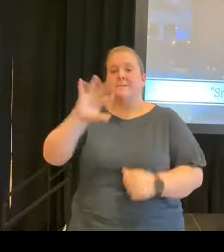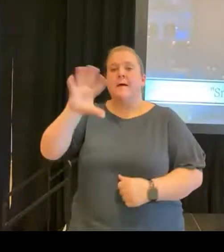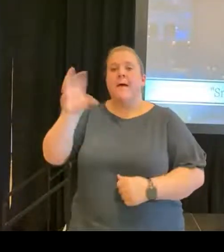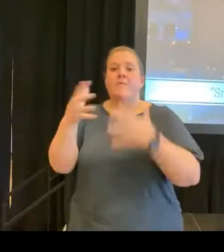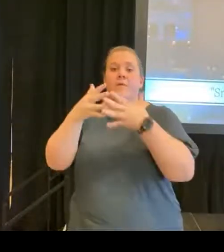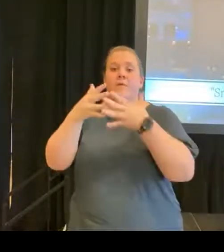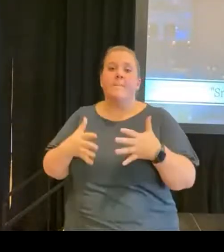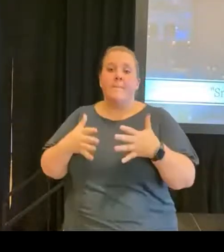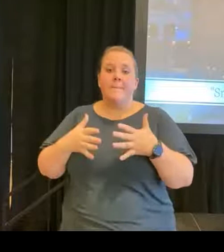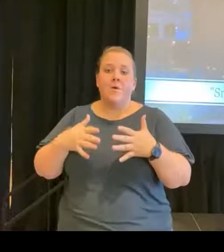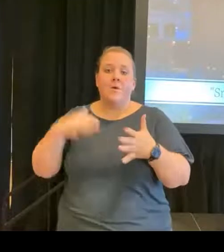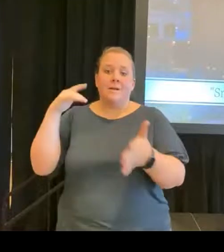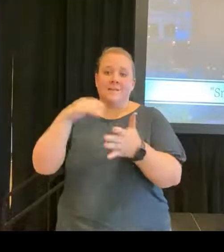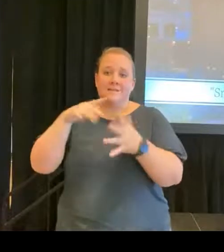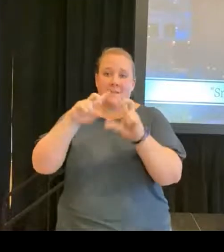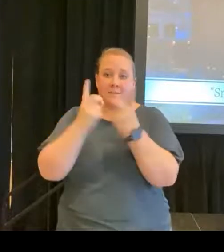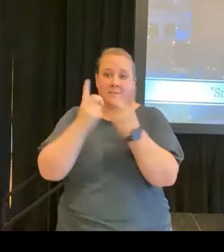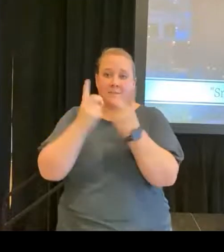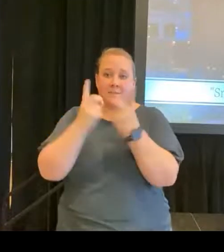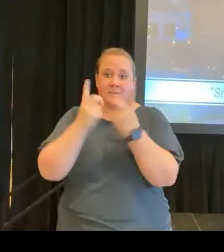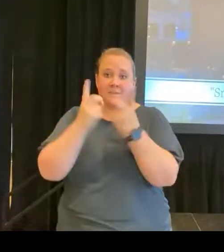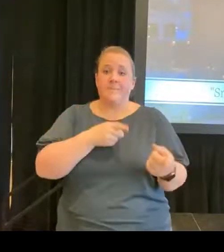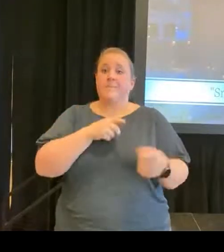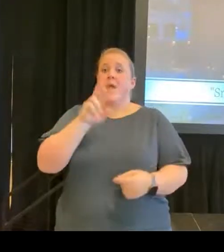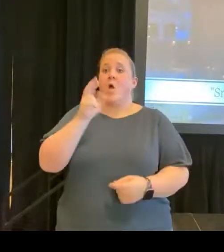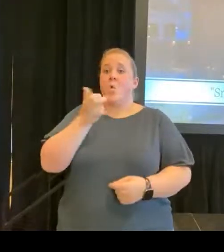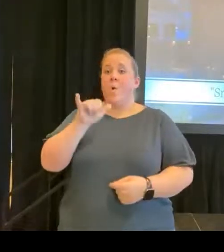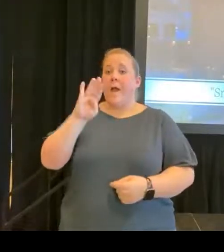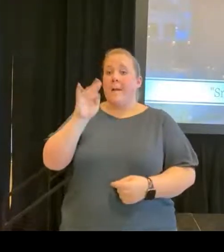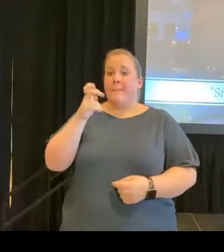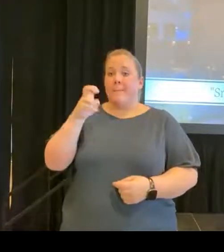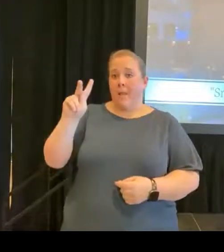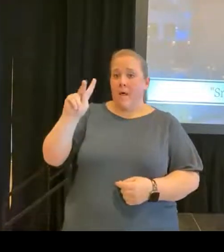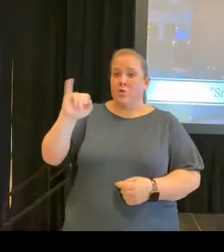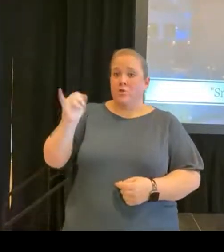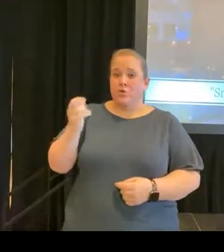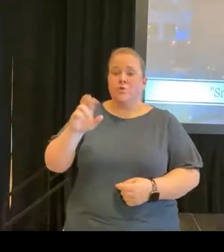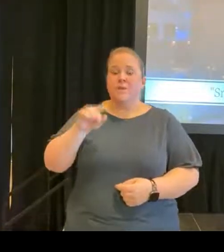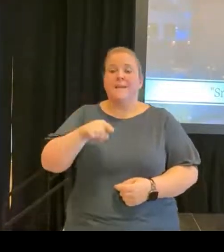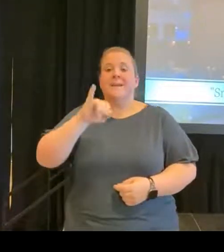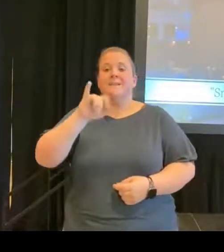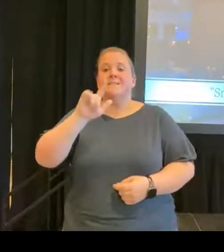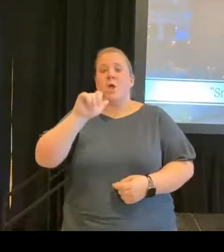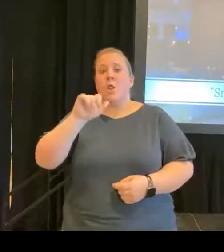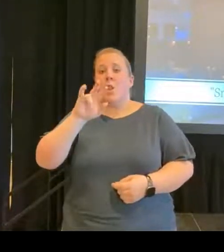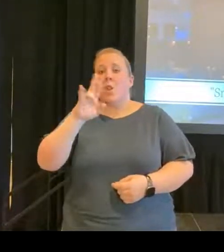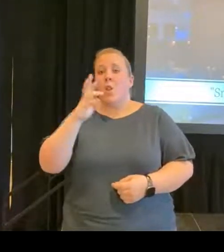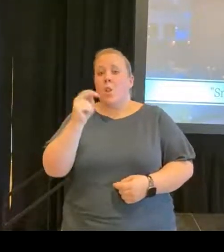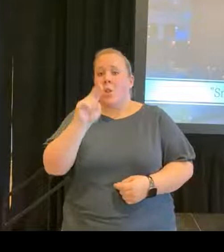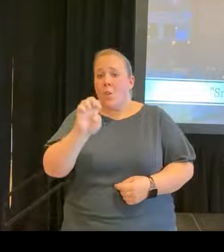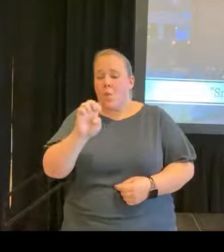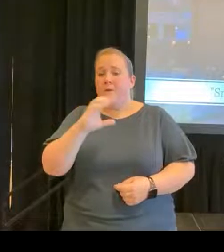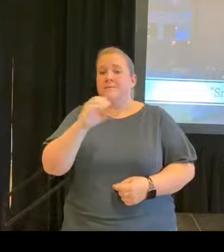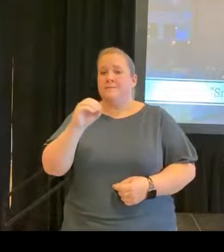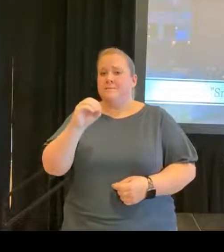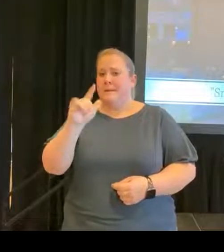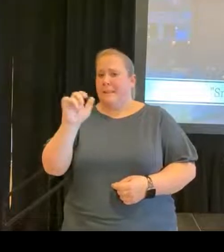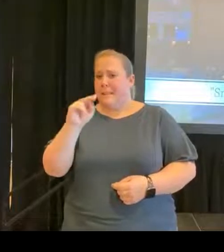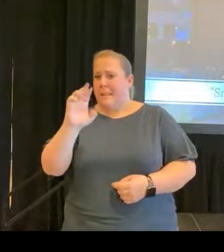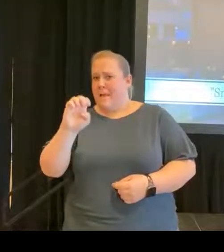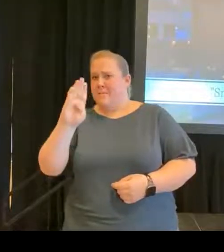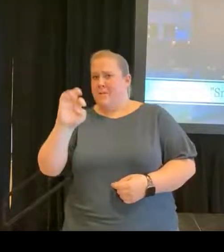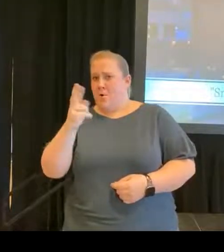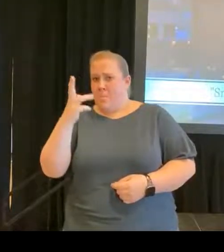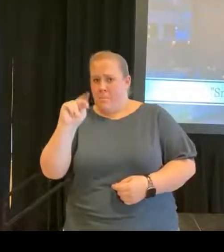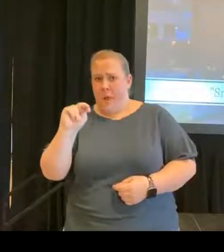Studies Department, Ray Block Jr. is the Lawrence and Lynn Brown McCourtney Endowed Career Professor in Penn